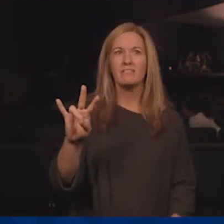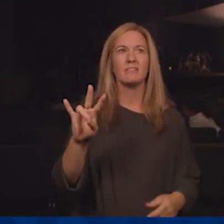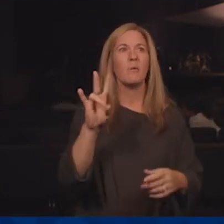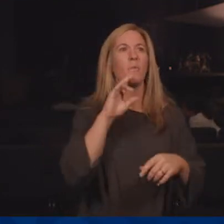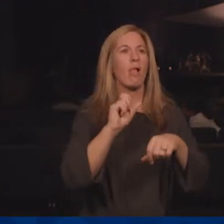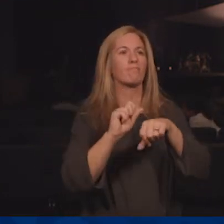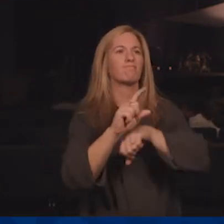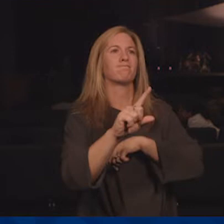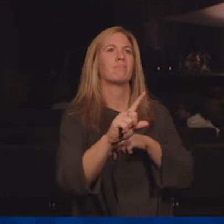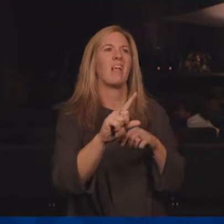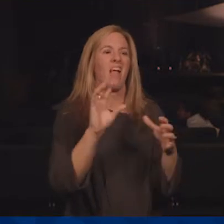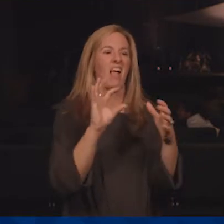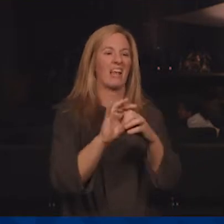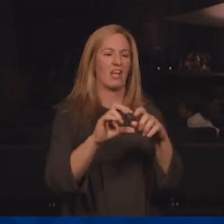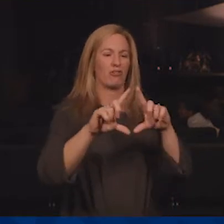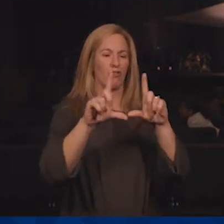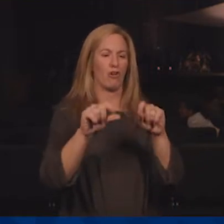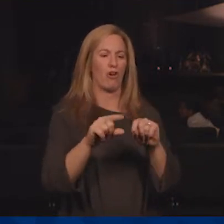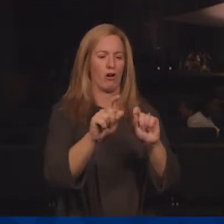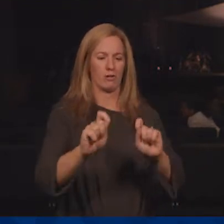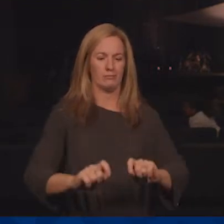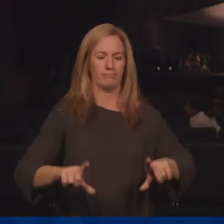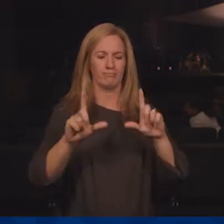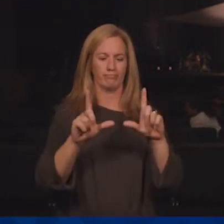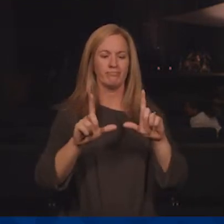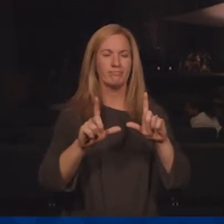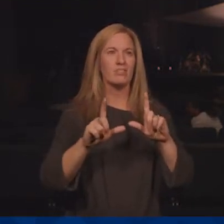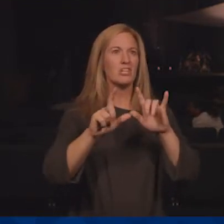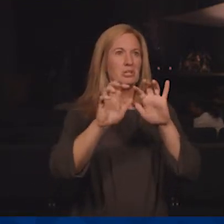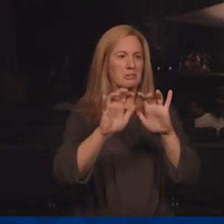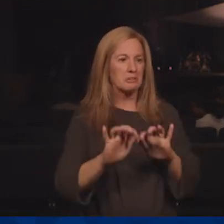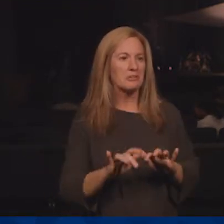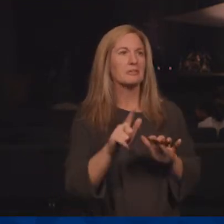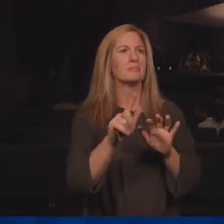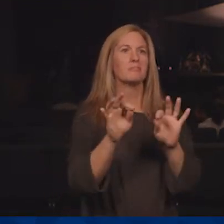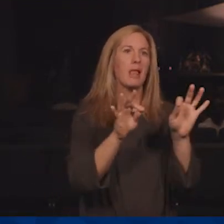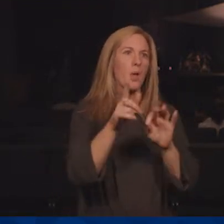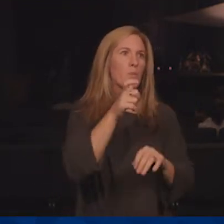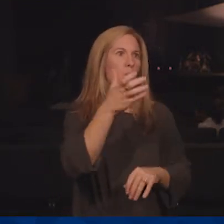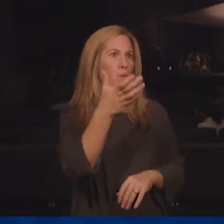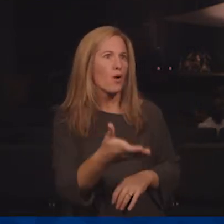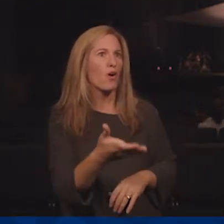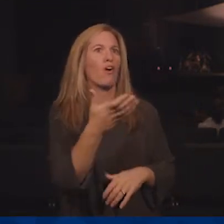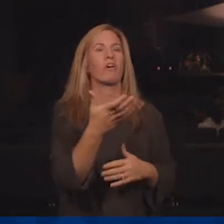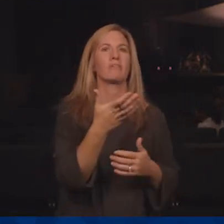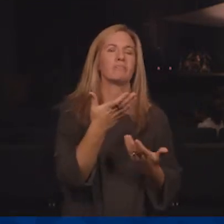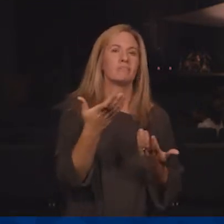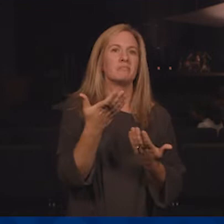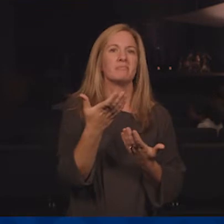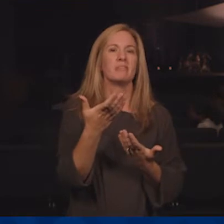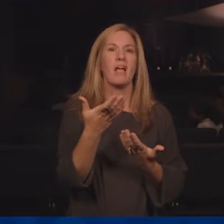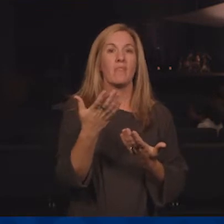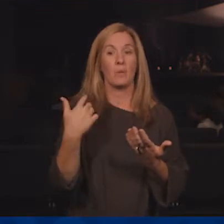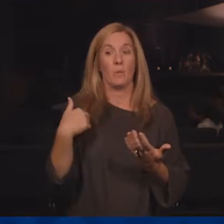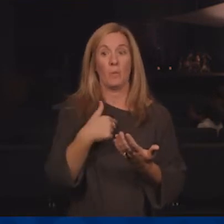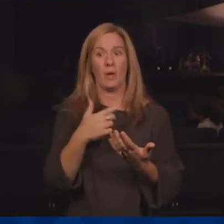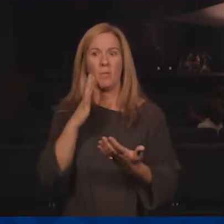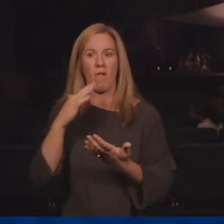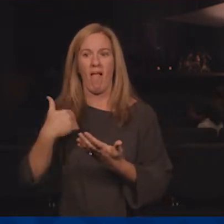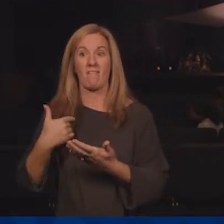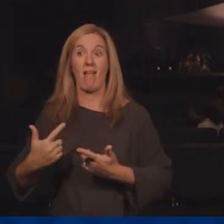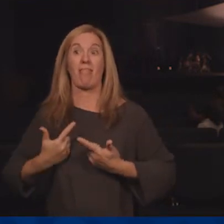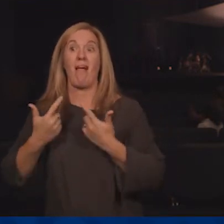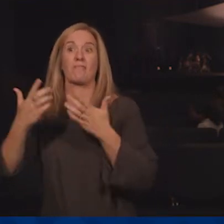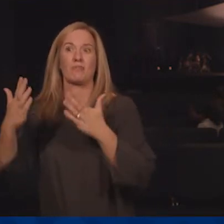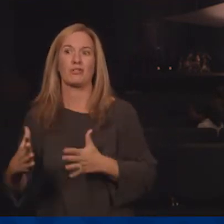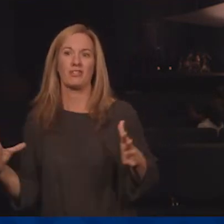little bit about yourself. And then we'll be able to connect you to a real life person to help you along your way. But I am